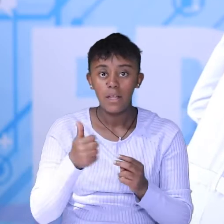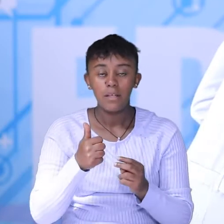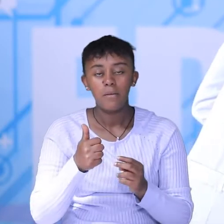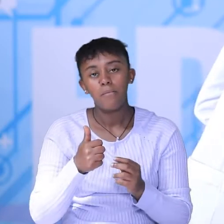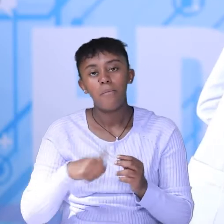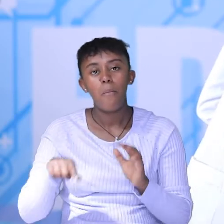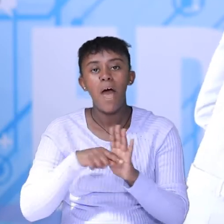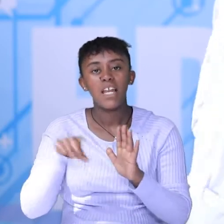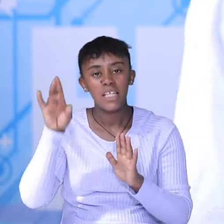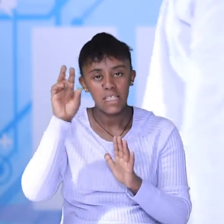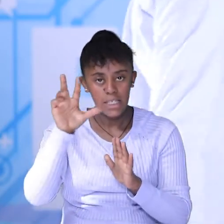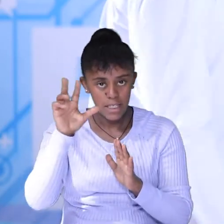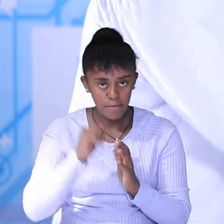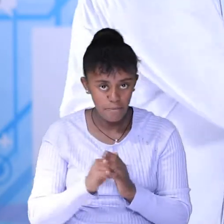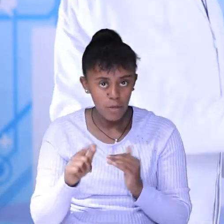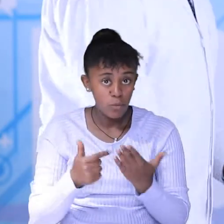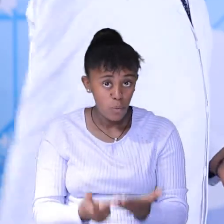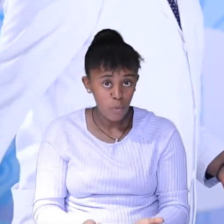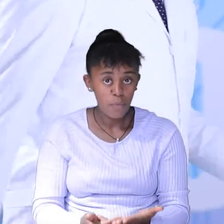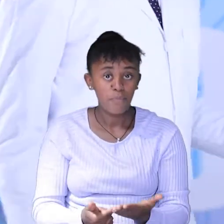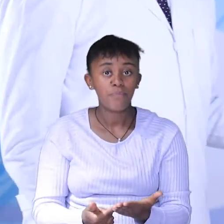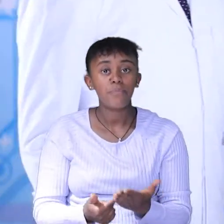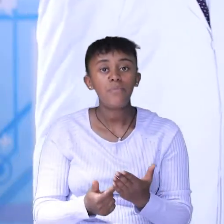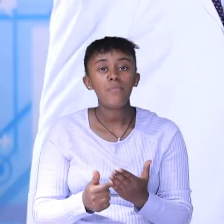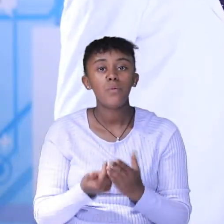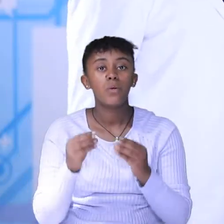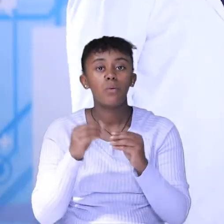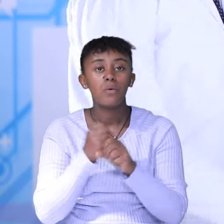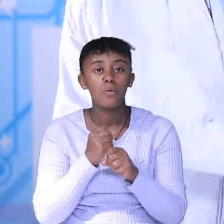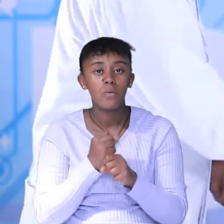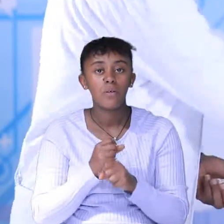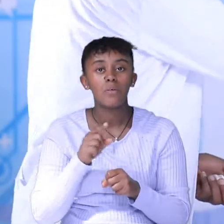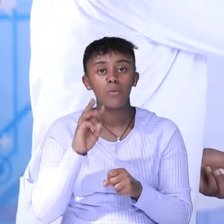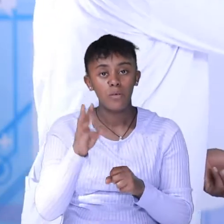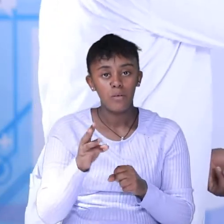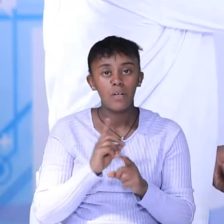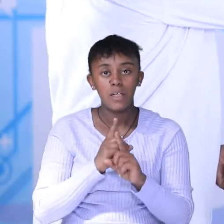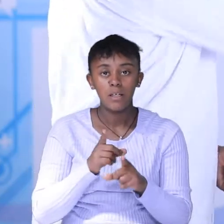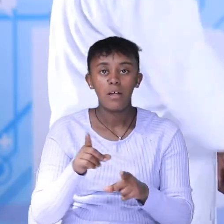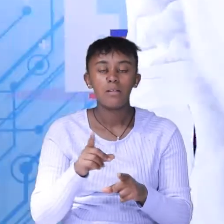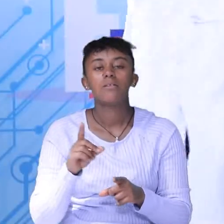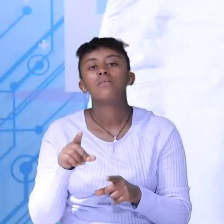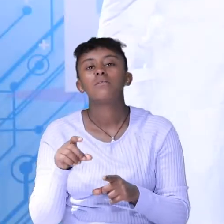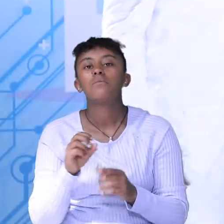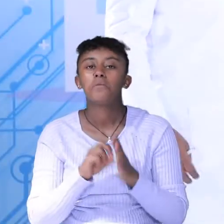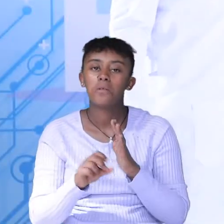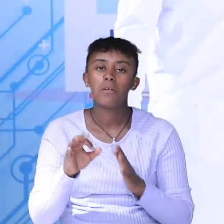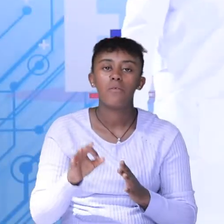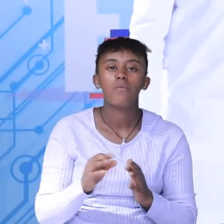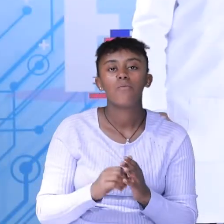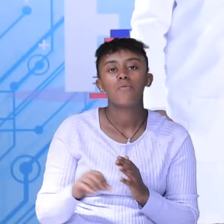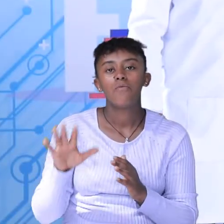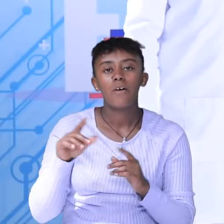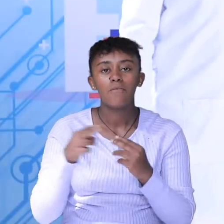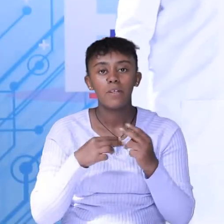of minus 3. So when you calculate this one, you'll have a result of 5 times